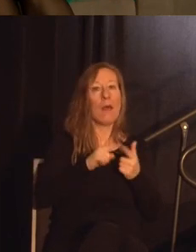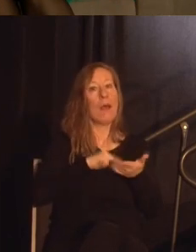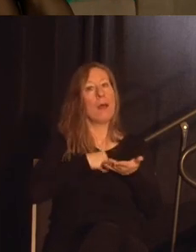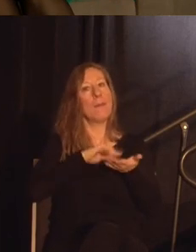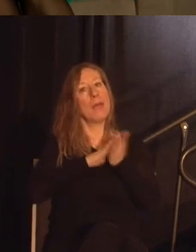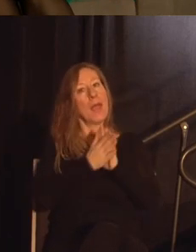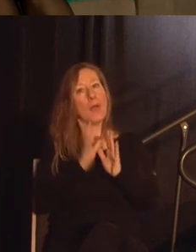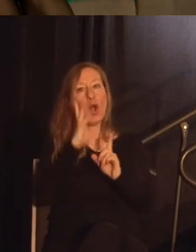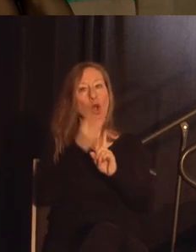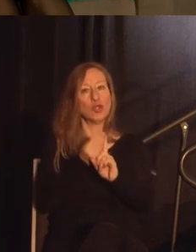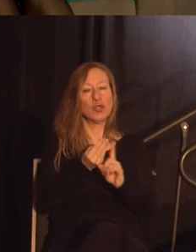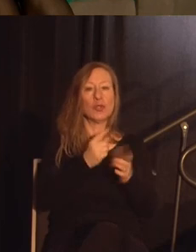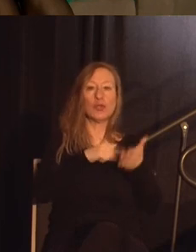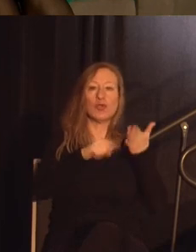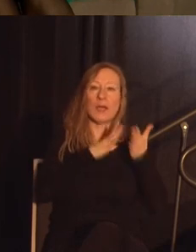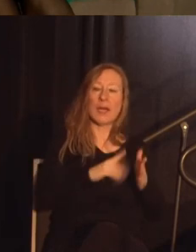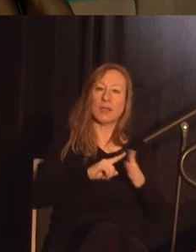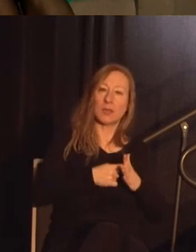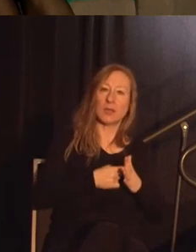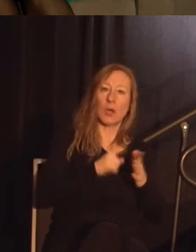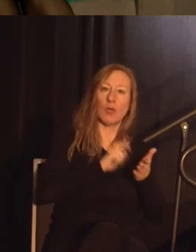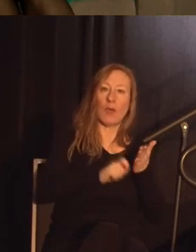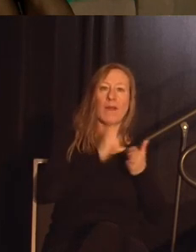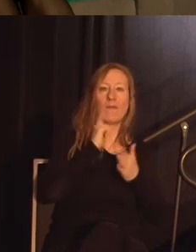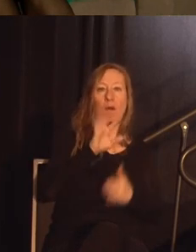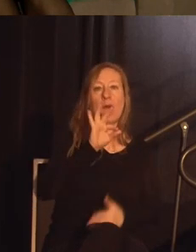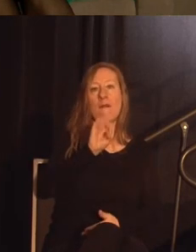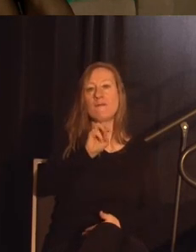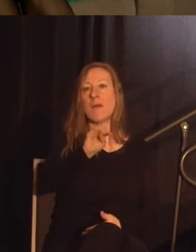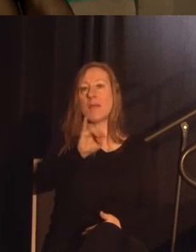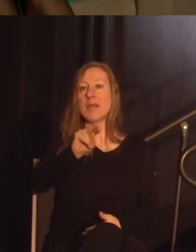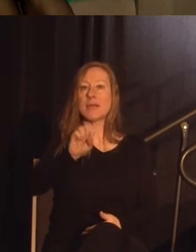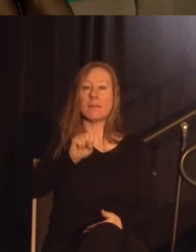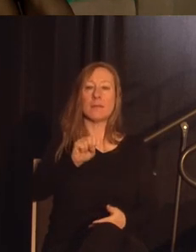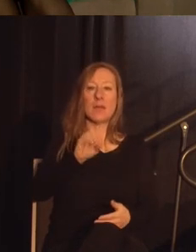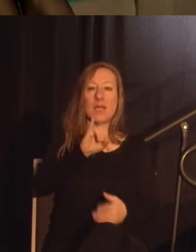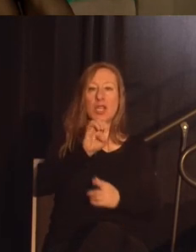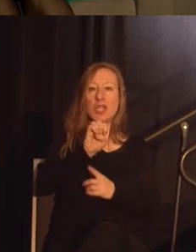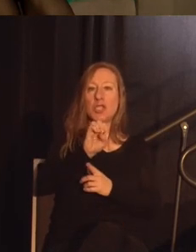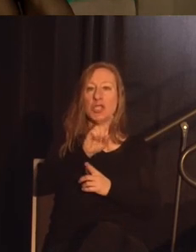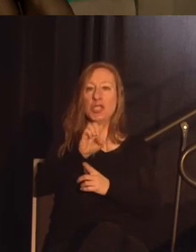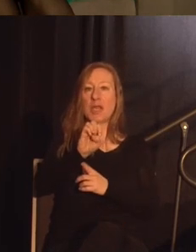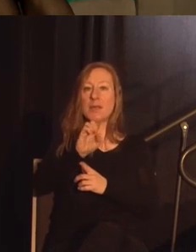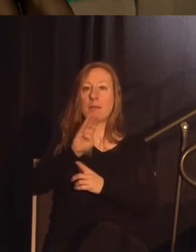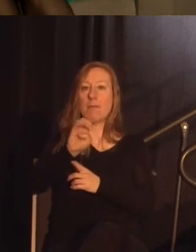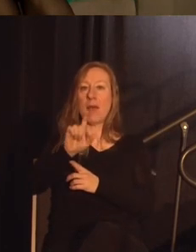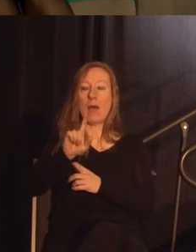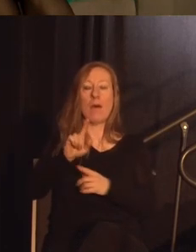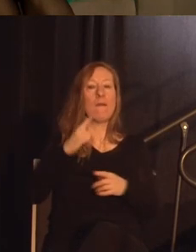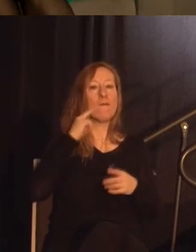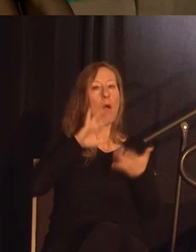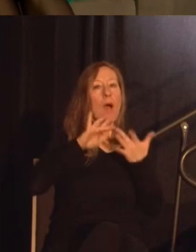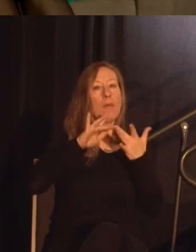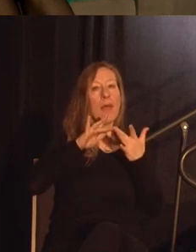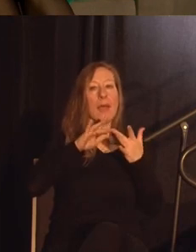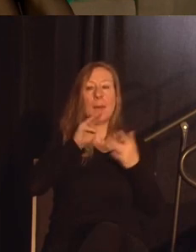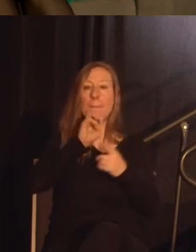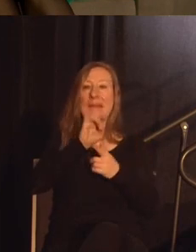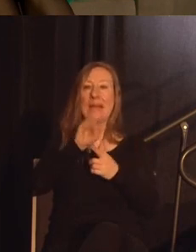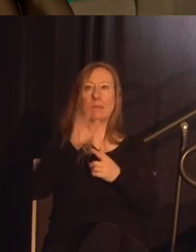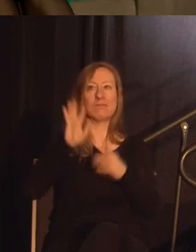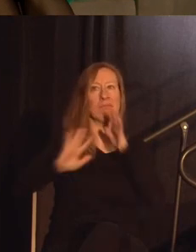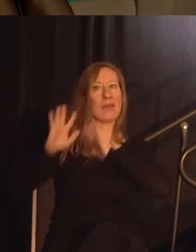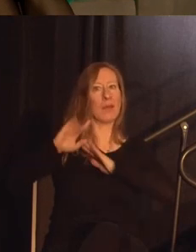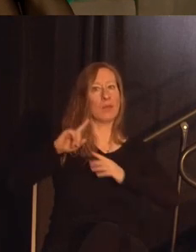critic. Then I started writing for feminist, like, for Jezebel, for online media, when that was sort of just being born.